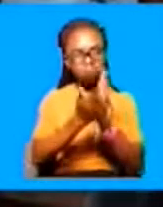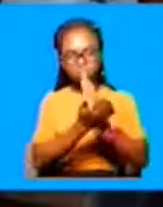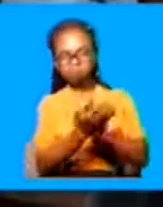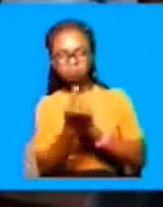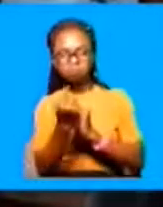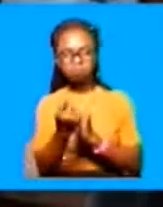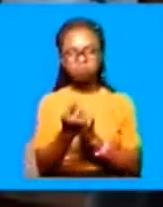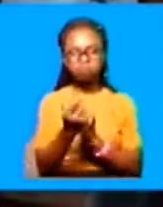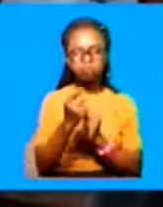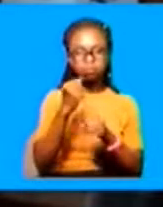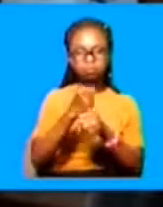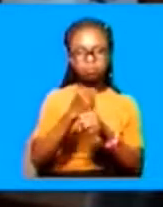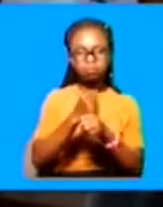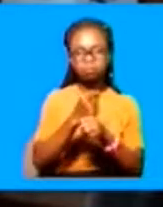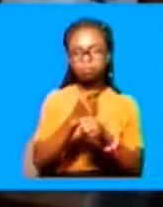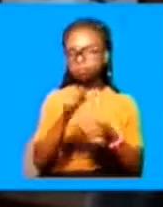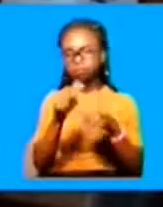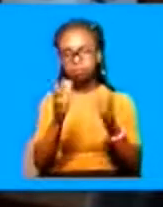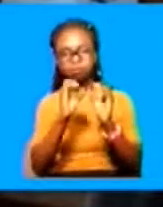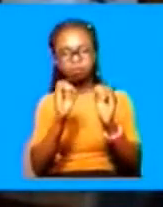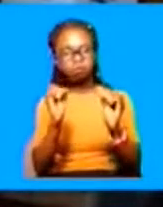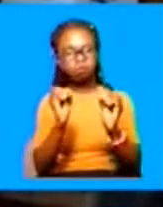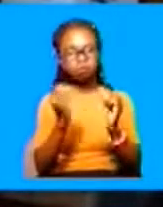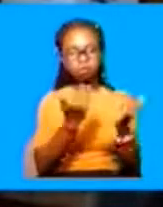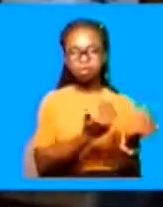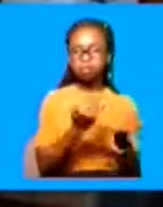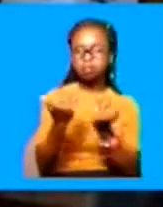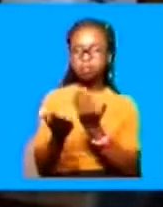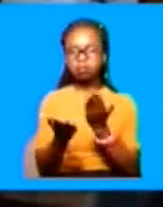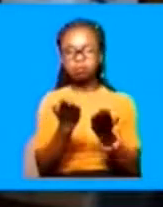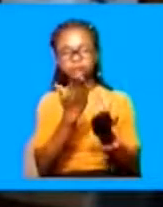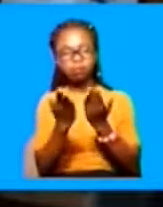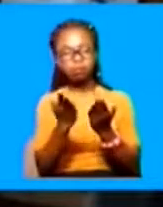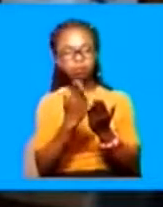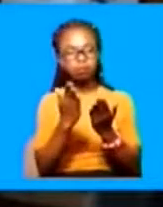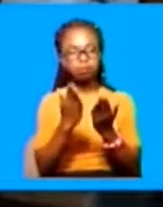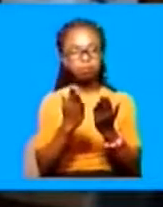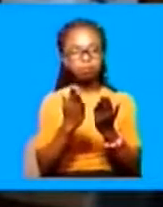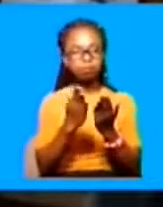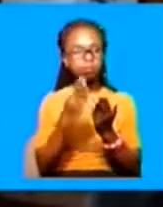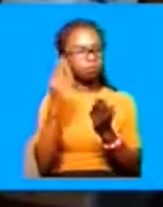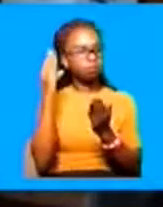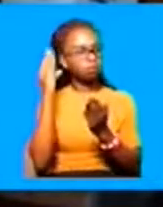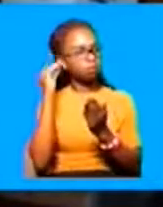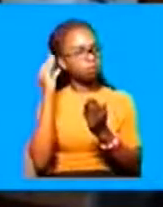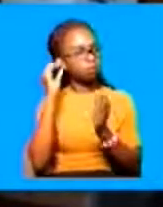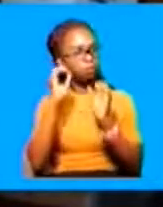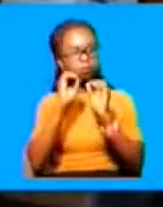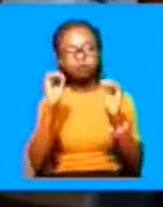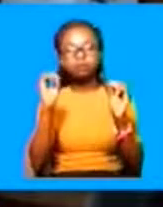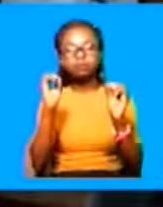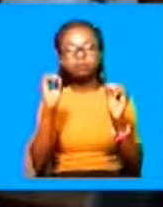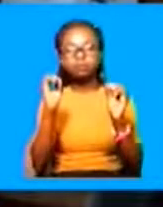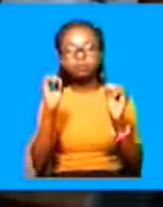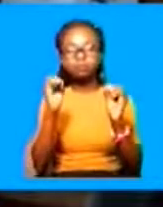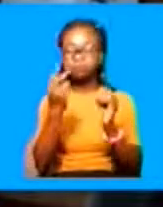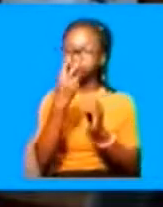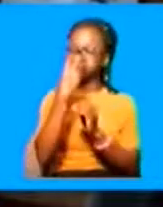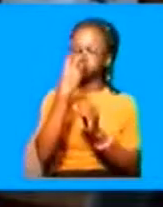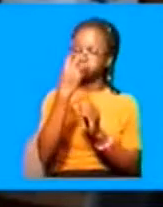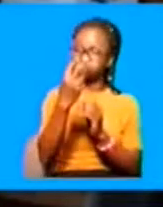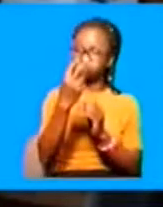ma ok ti maber, tiyudo ka nyathi nyalo bedo kosoro e winjo, e